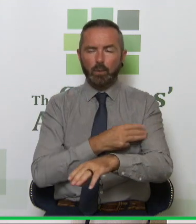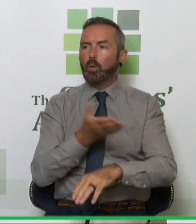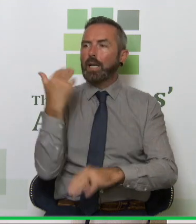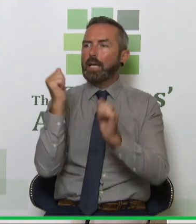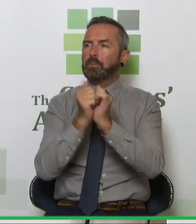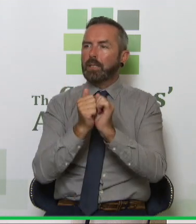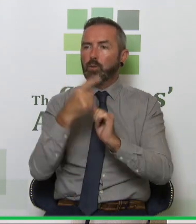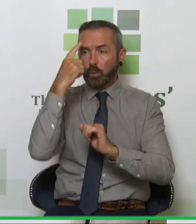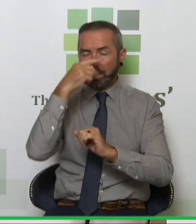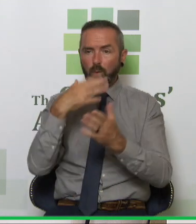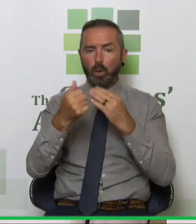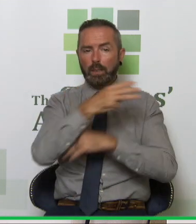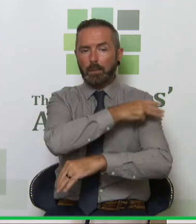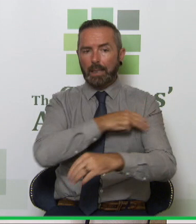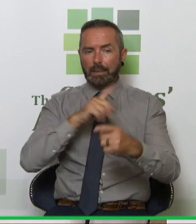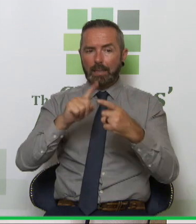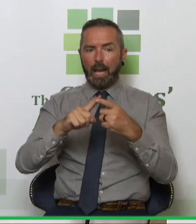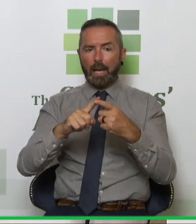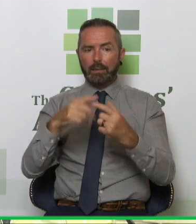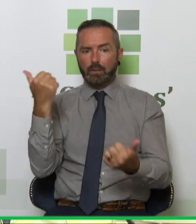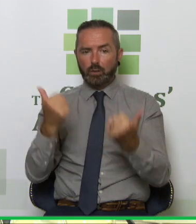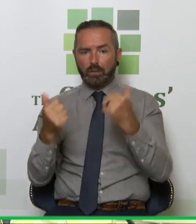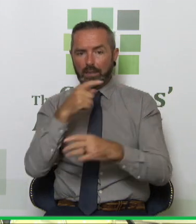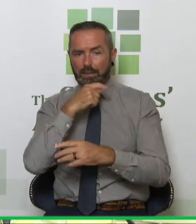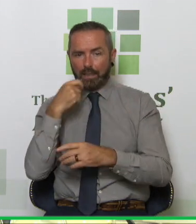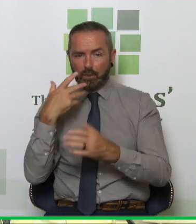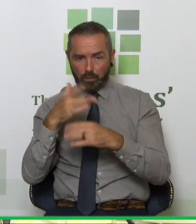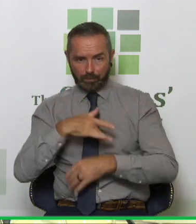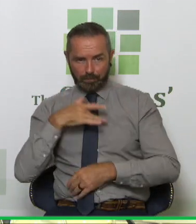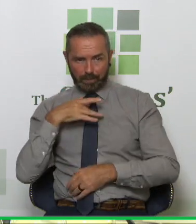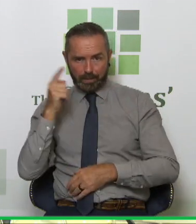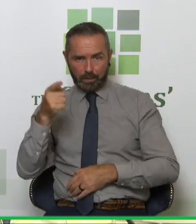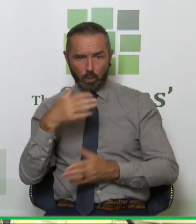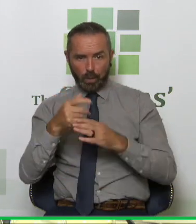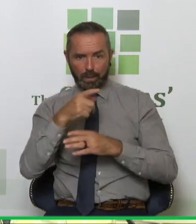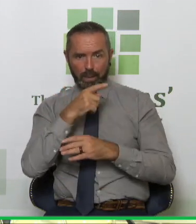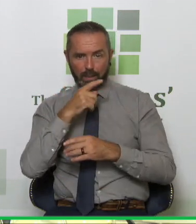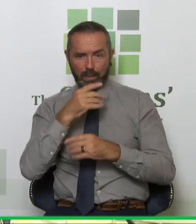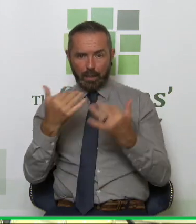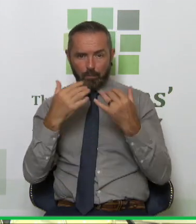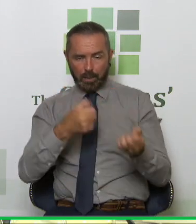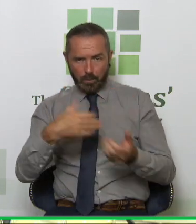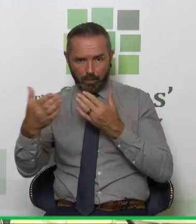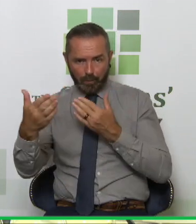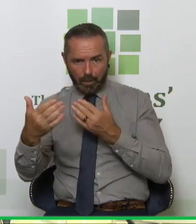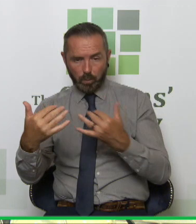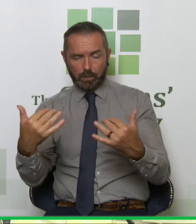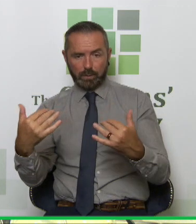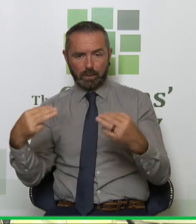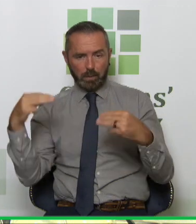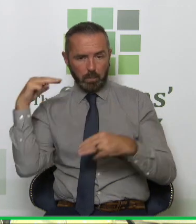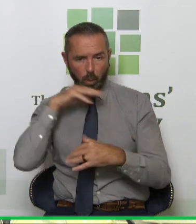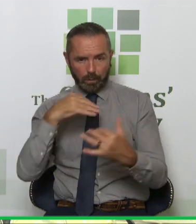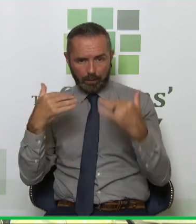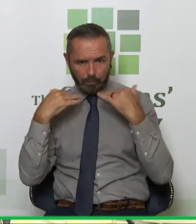meeting, and if you've took any... Yeah, and all the criminal justice stakeholders. So I think it was very useful that the Department of Justice recognized